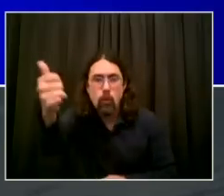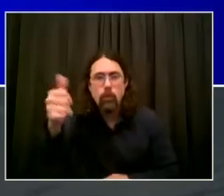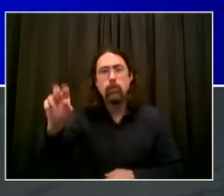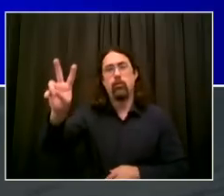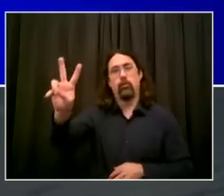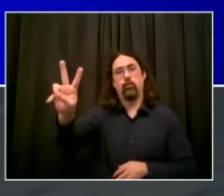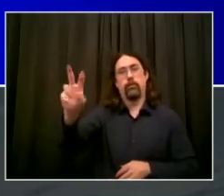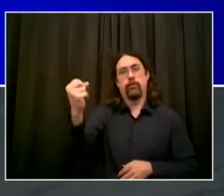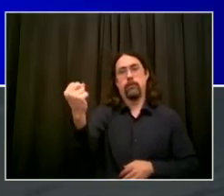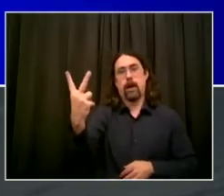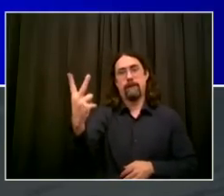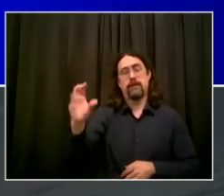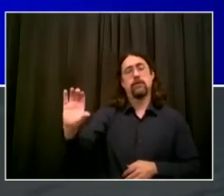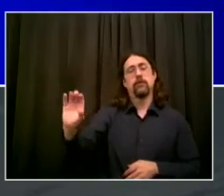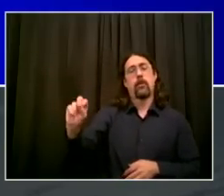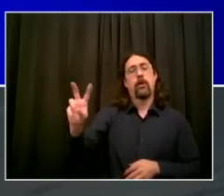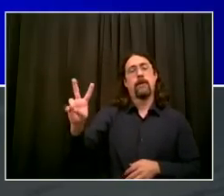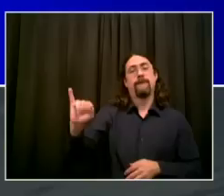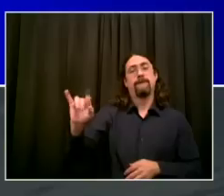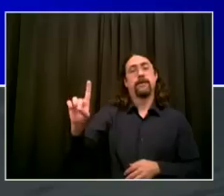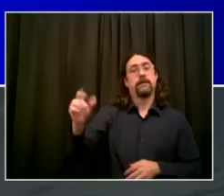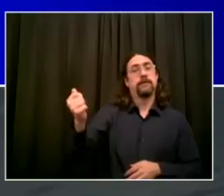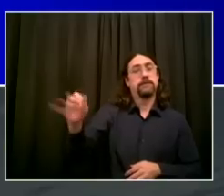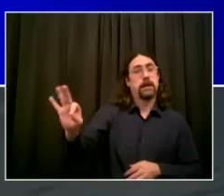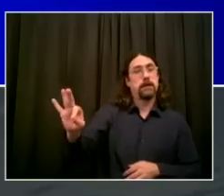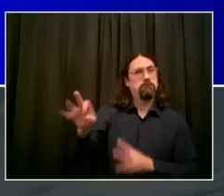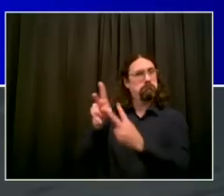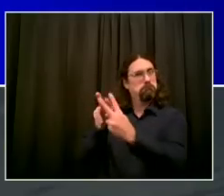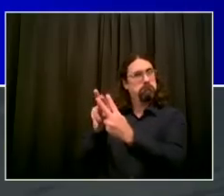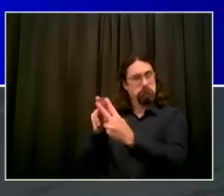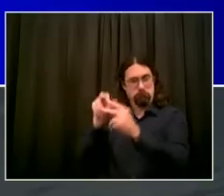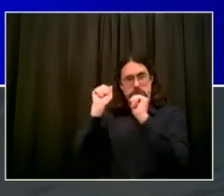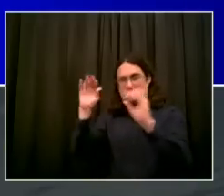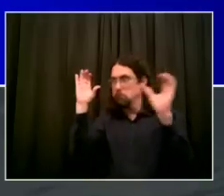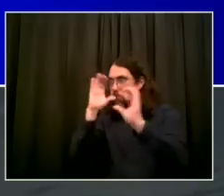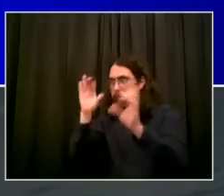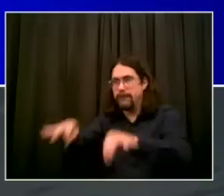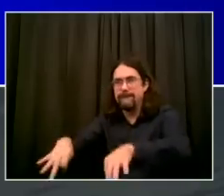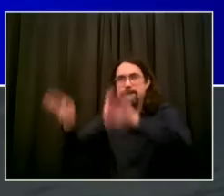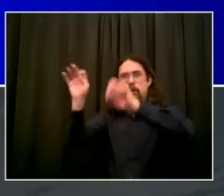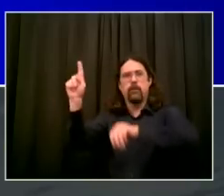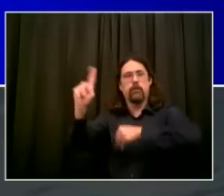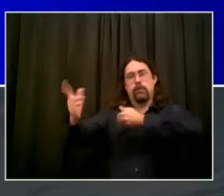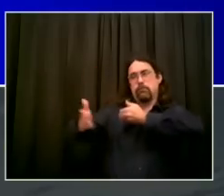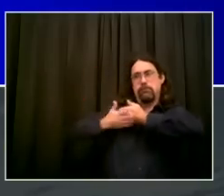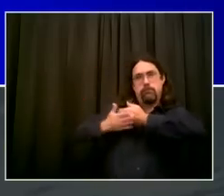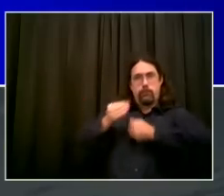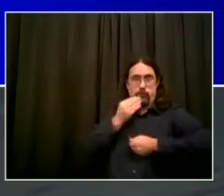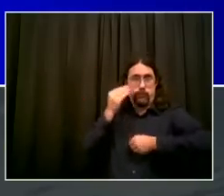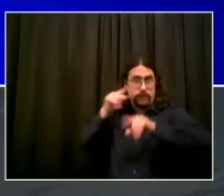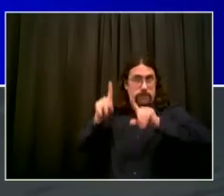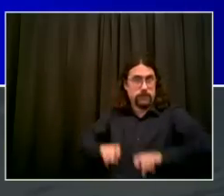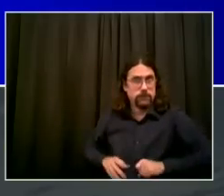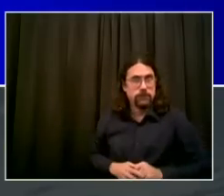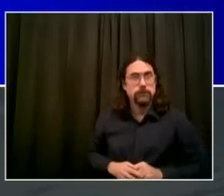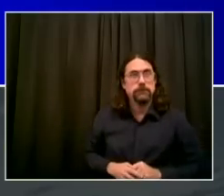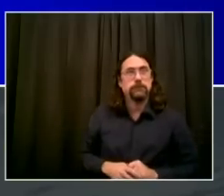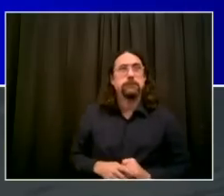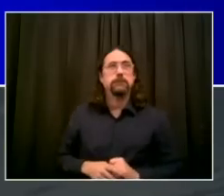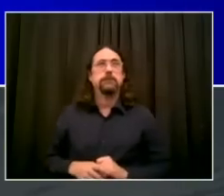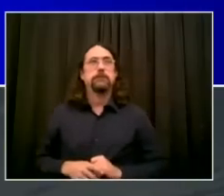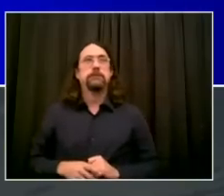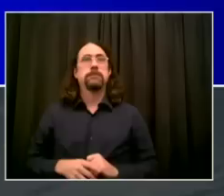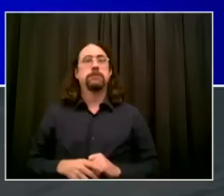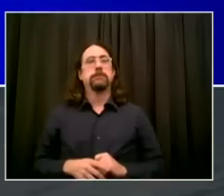crucial piece of fighting back against this danger of a second wave. And what we're seeing in these areas, we need, of course, in addition